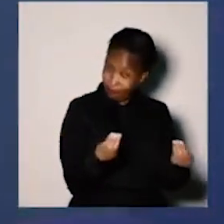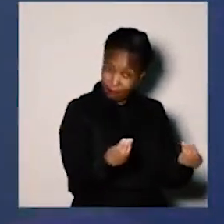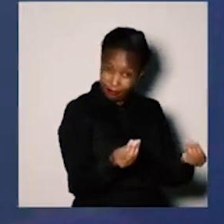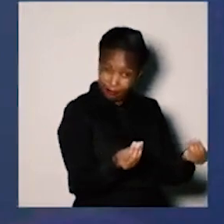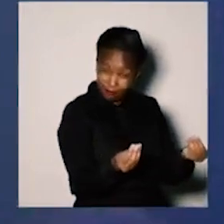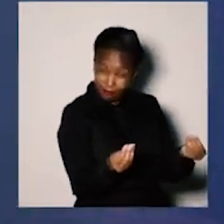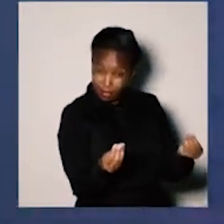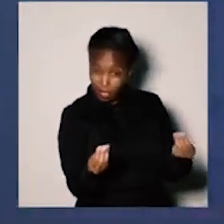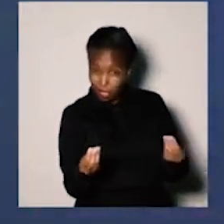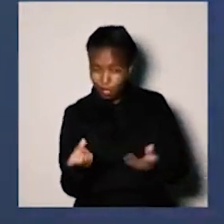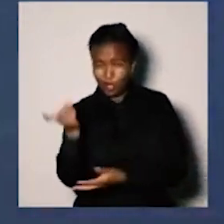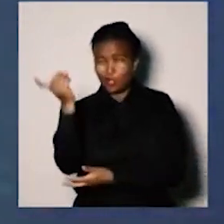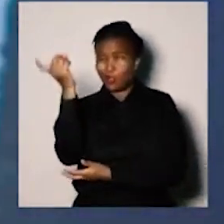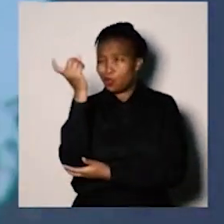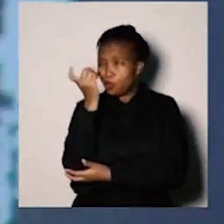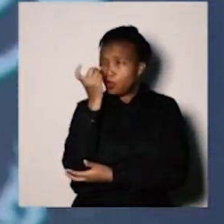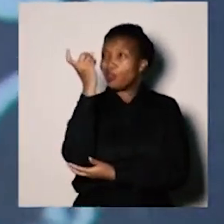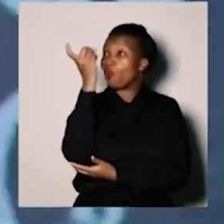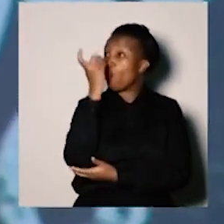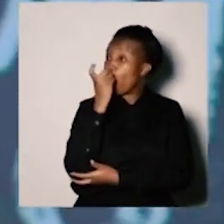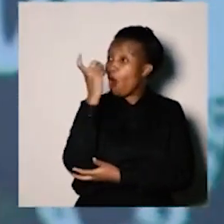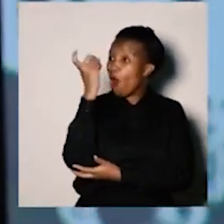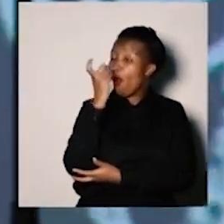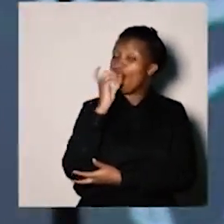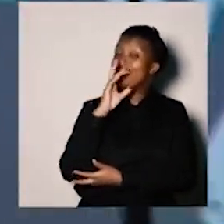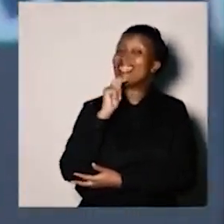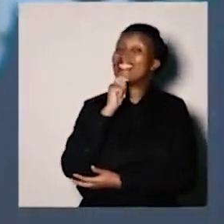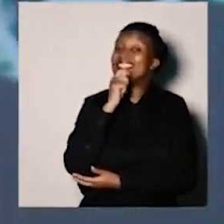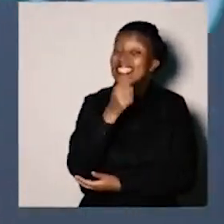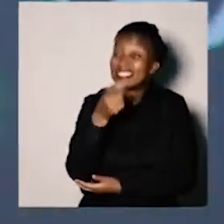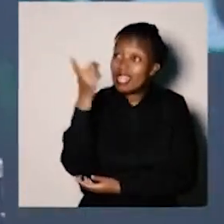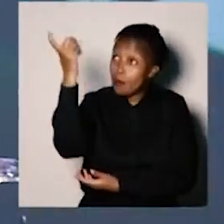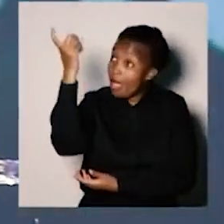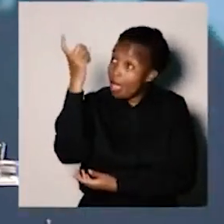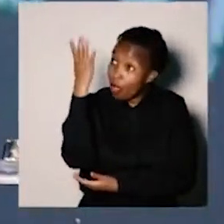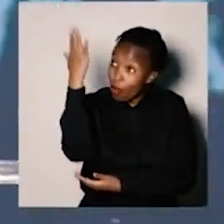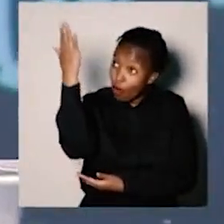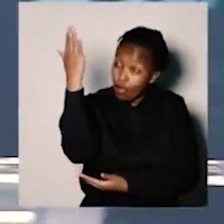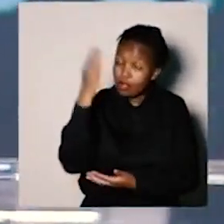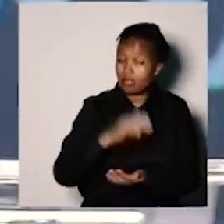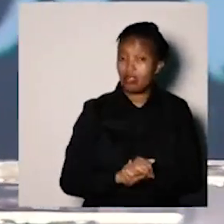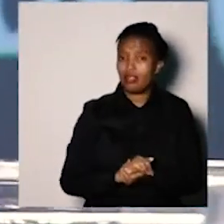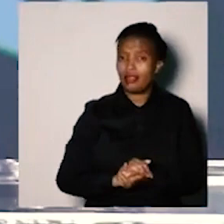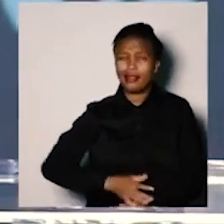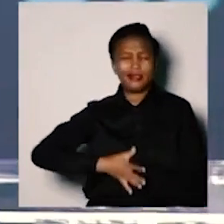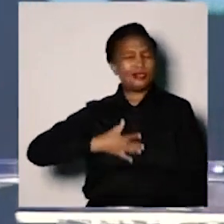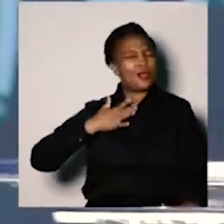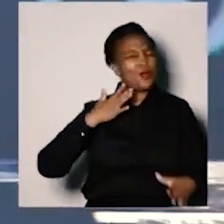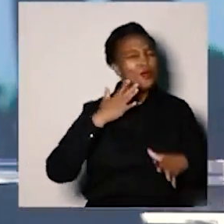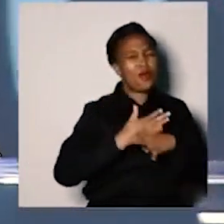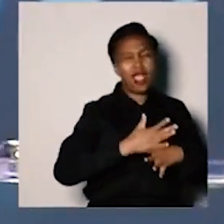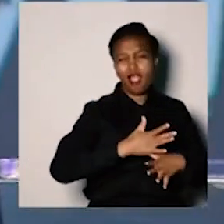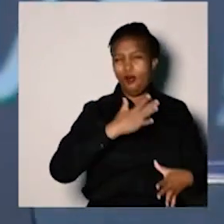to be called by God and trusted by God to labor in an